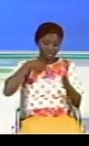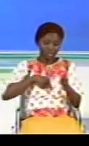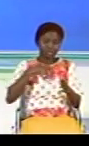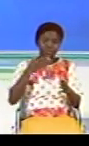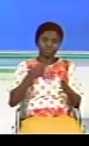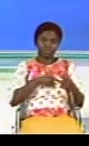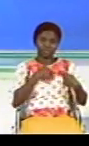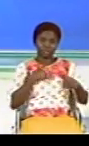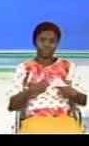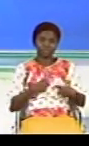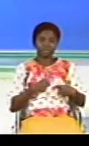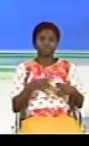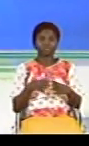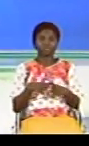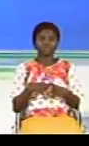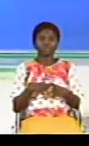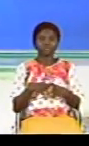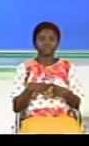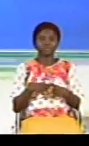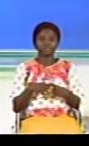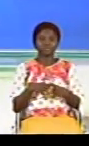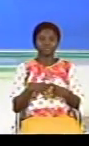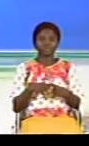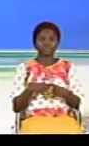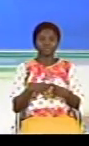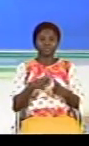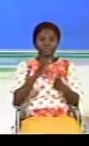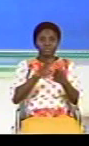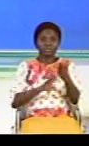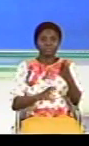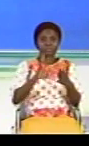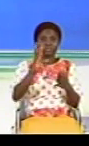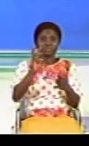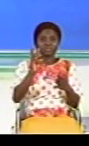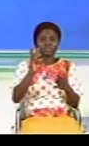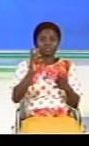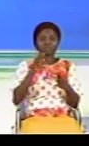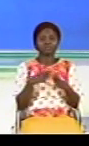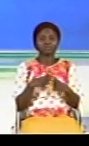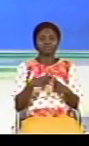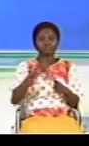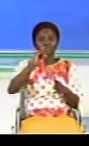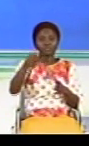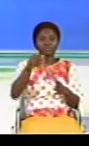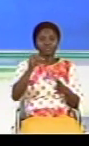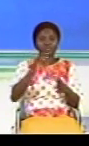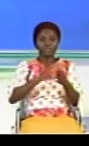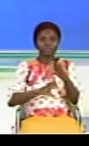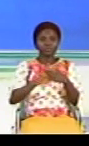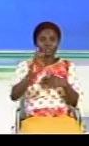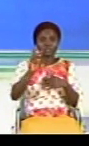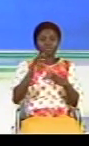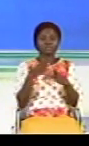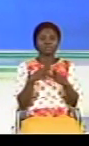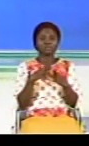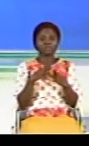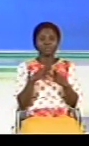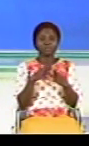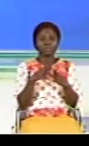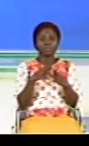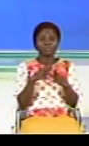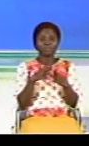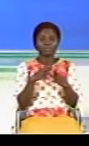6 of John. John chapter 6. I'm reading